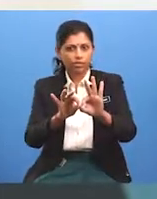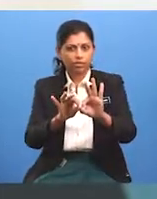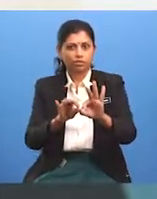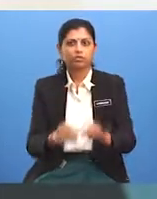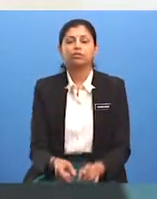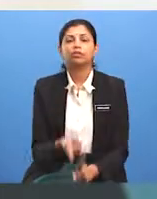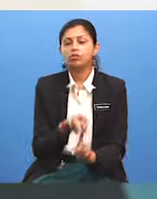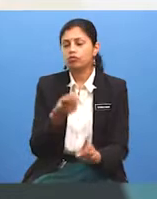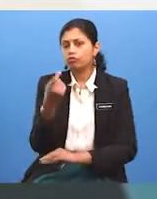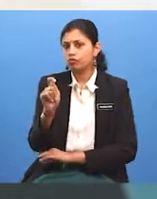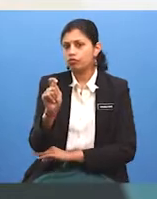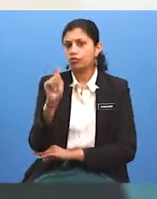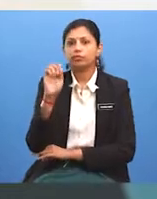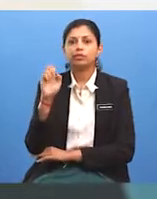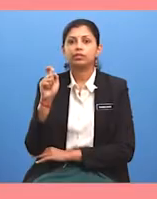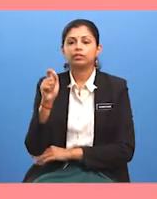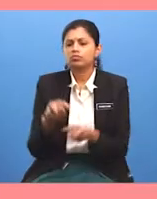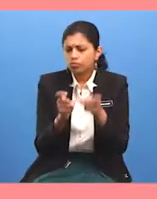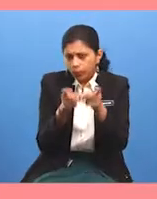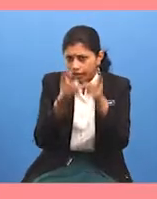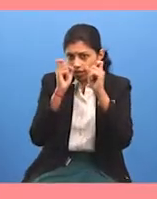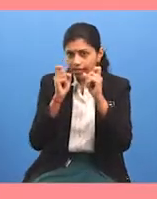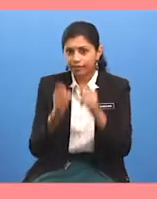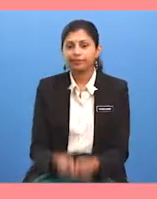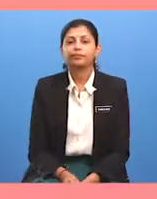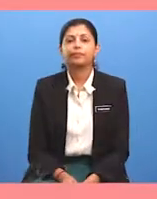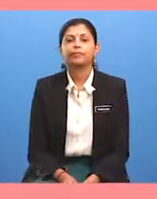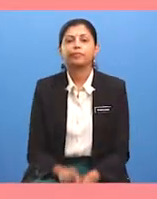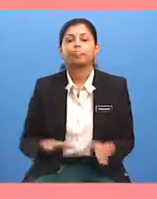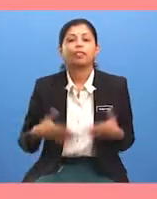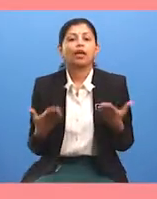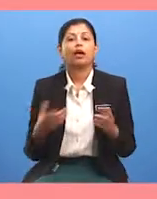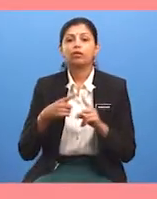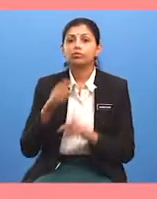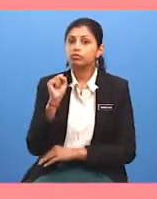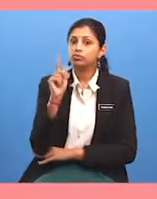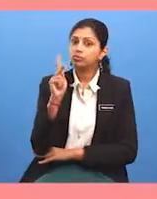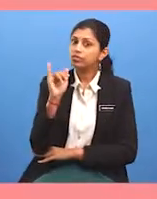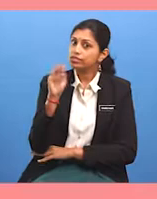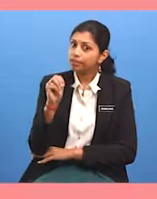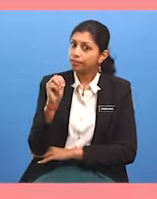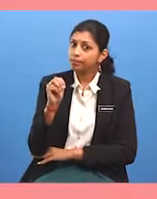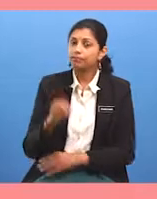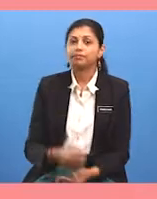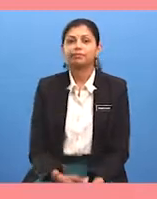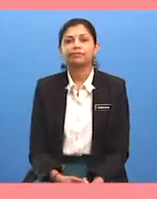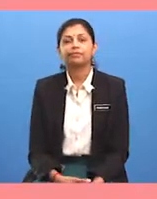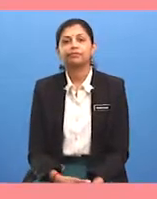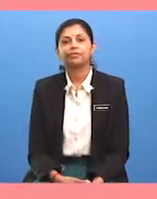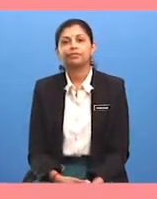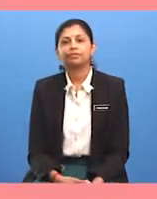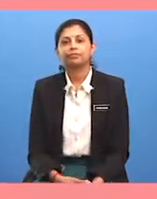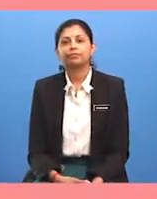text very quickly. Steps to skim for the gist or the main